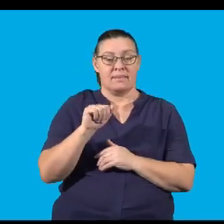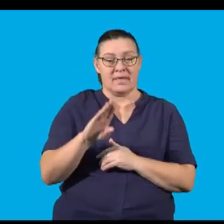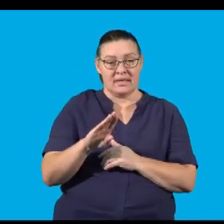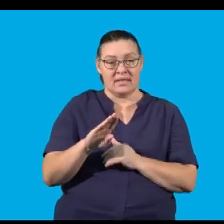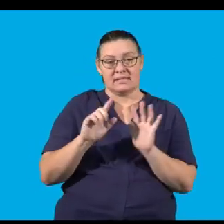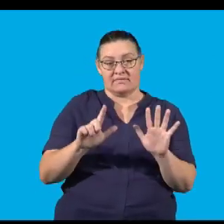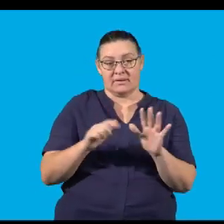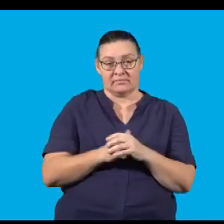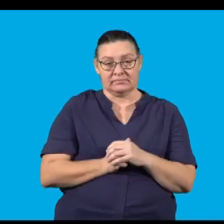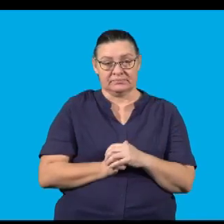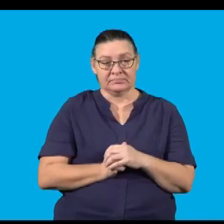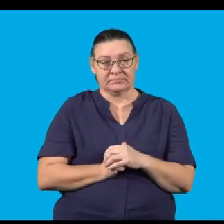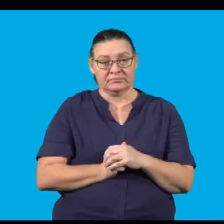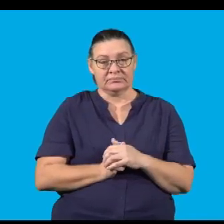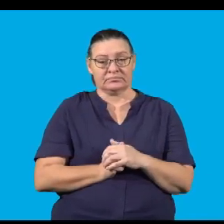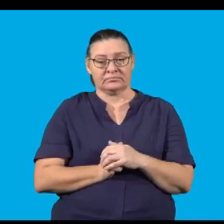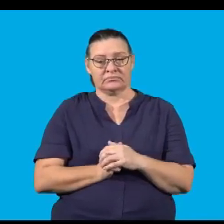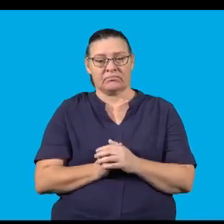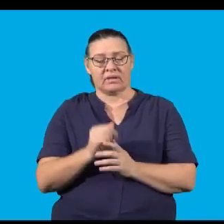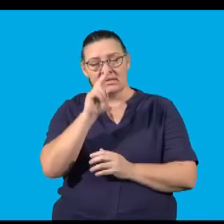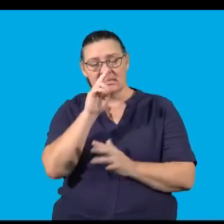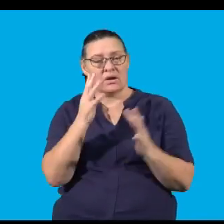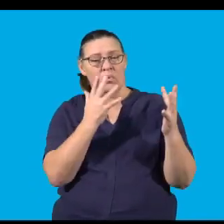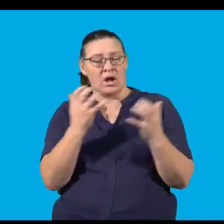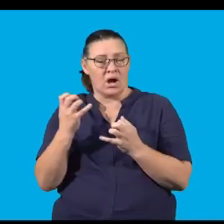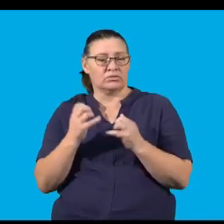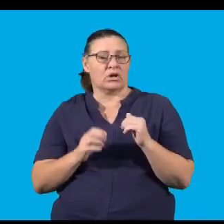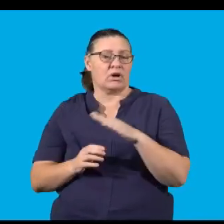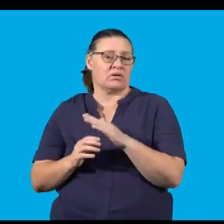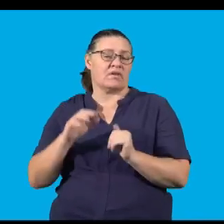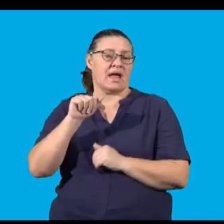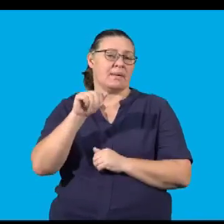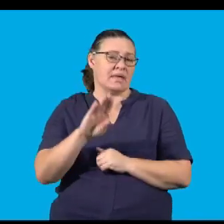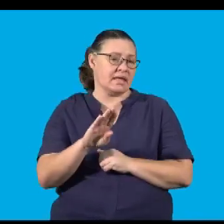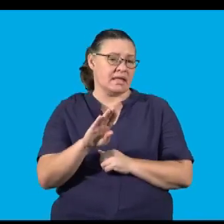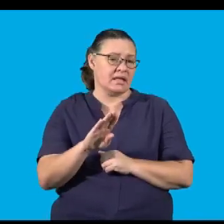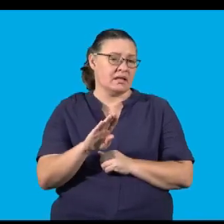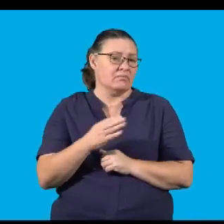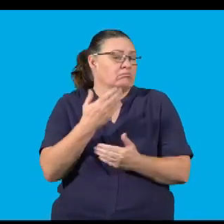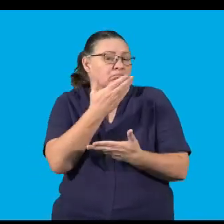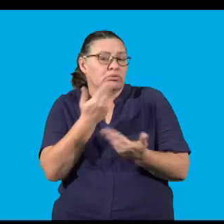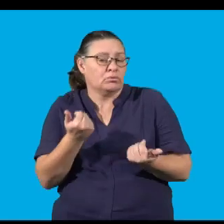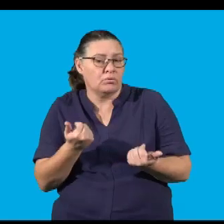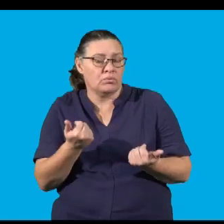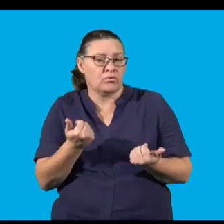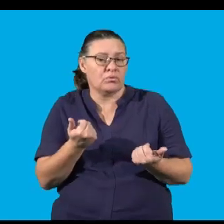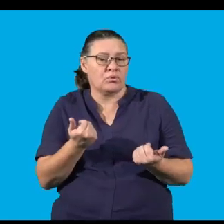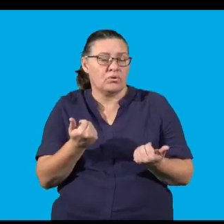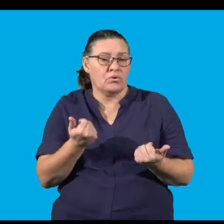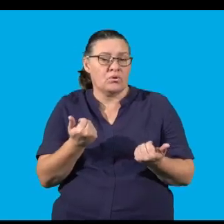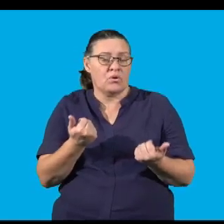AB is 7. All right, and you see that we've worked out that gradient of AB without actually knowing